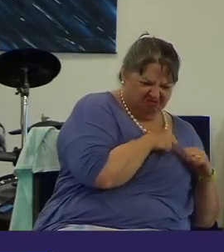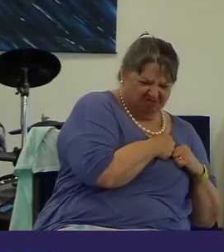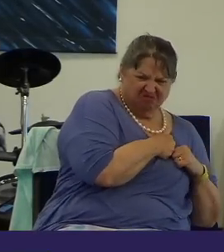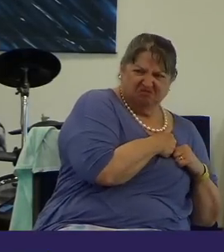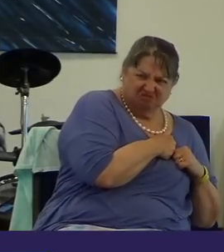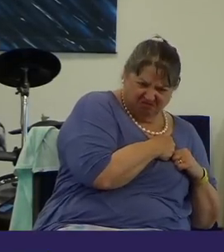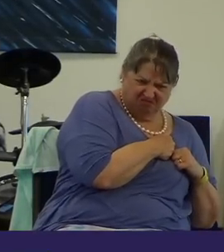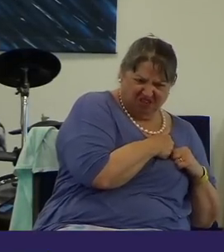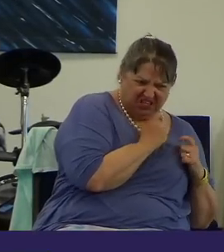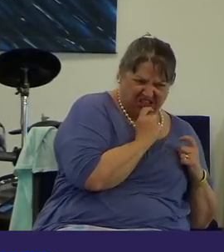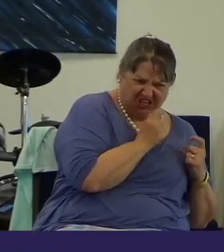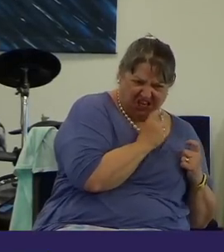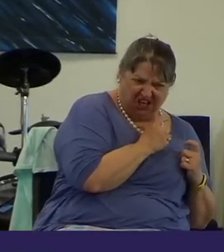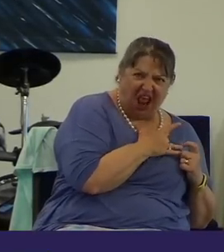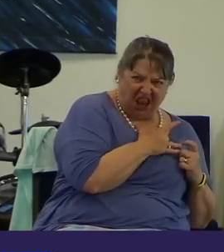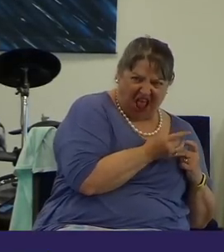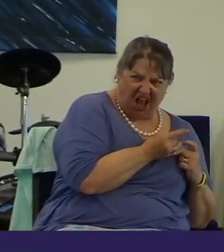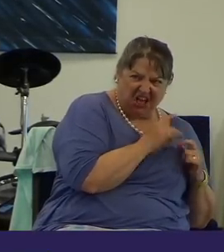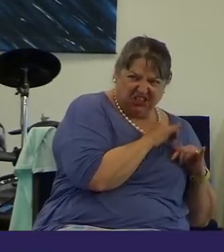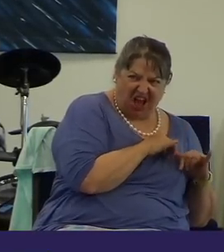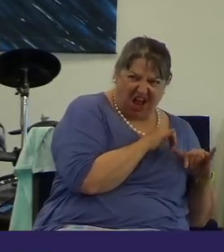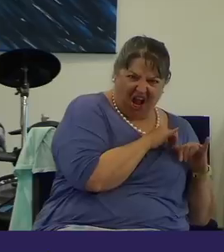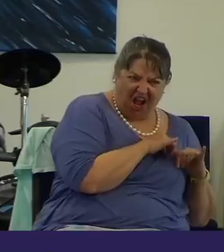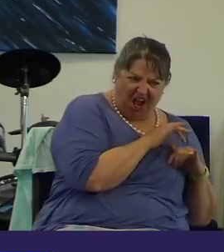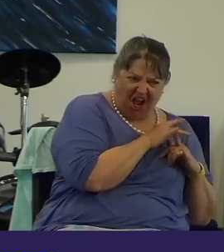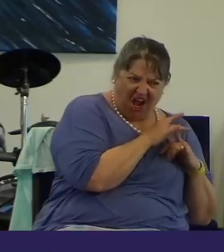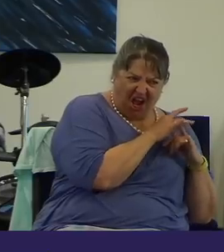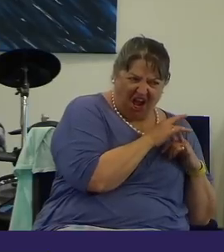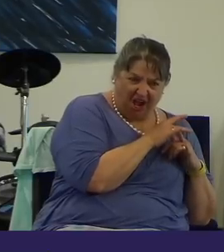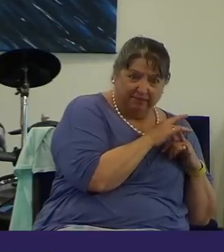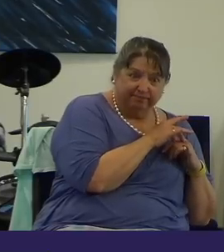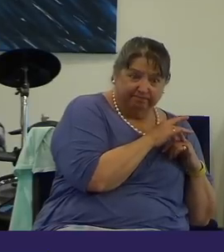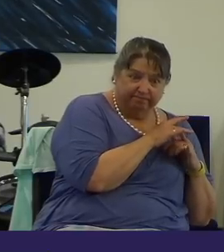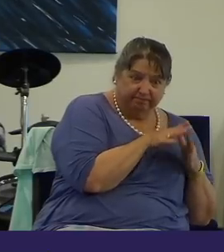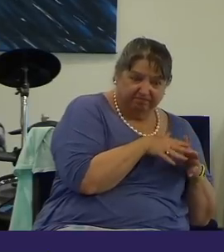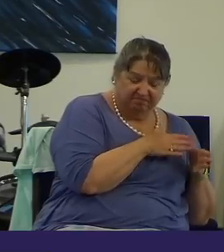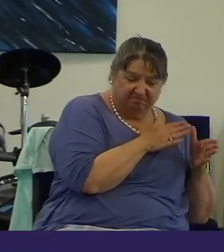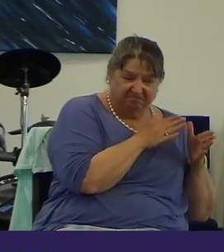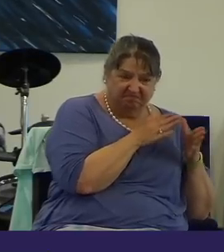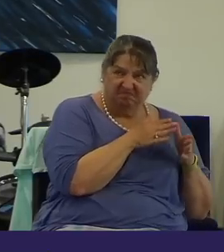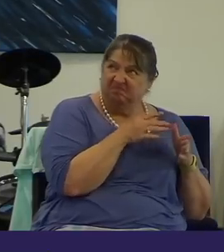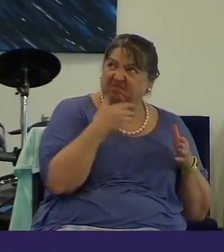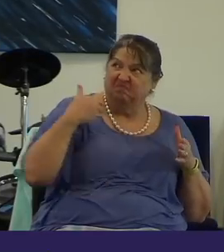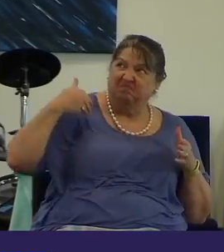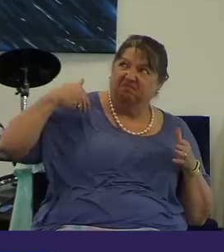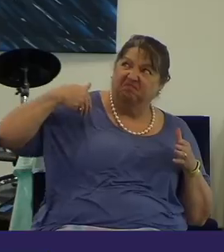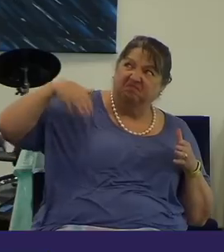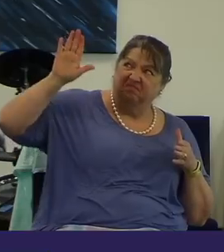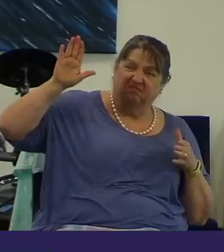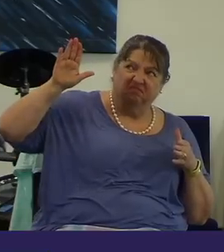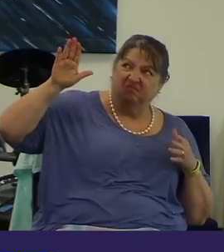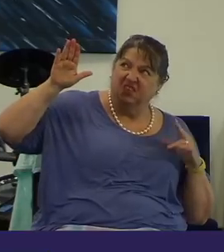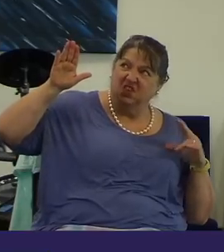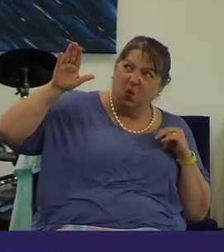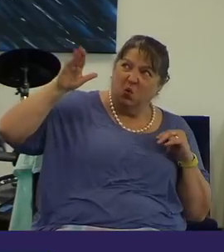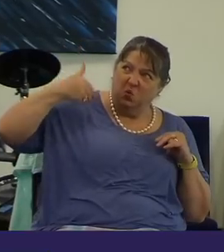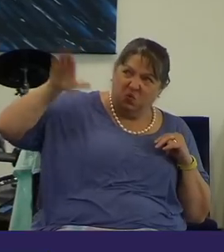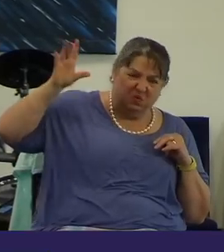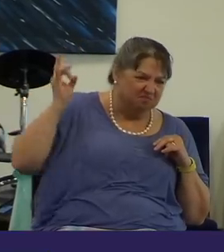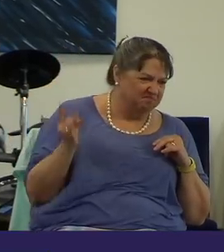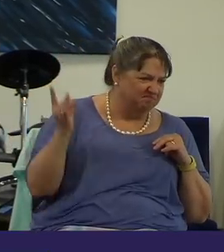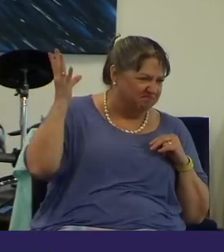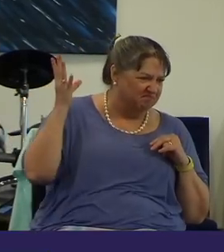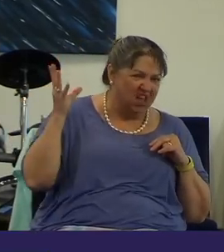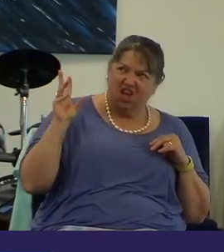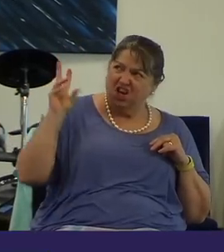garden of sin where Christ is not invited. It could be the garden of sin where we want nothing to do with God and his word. It